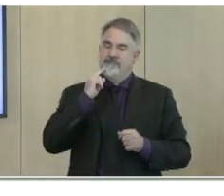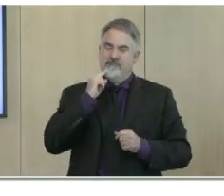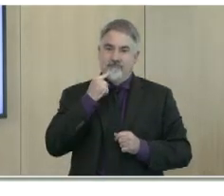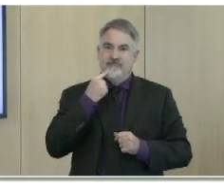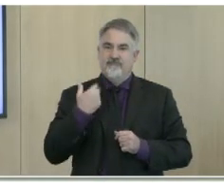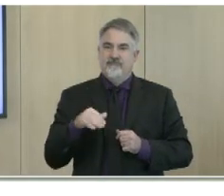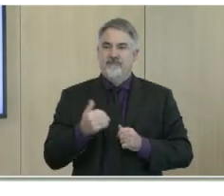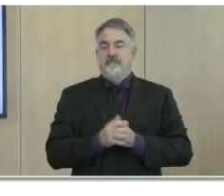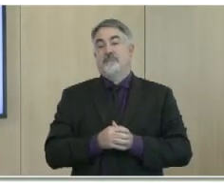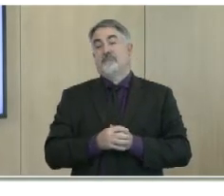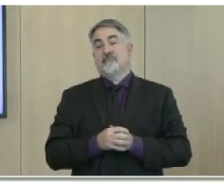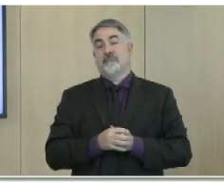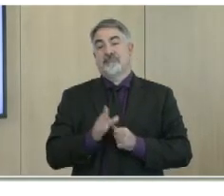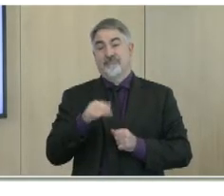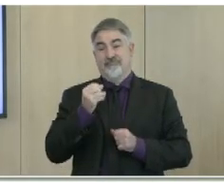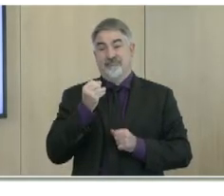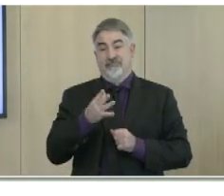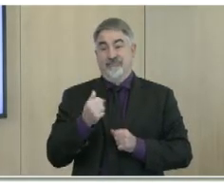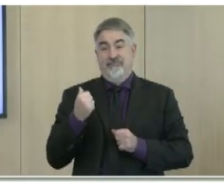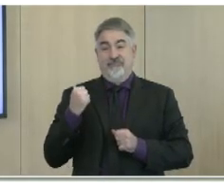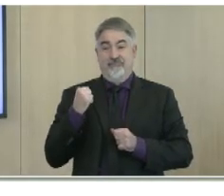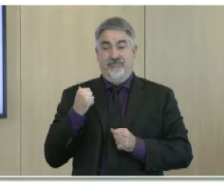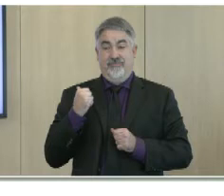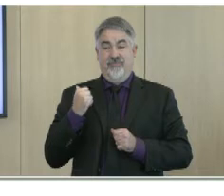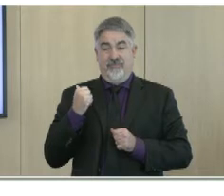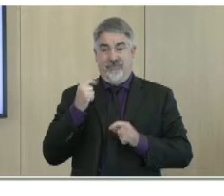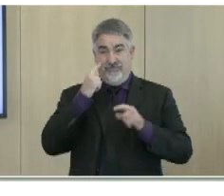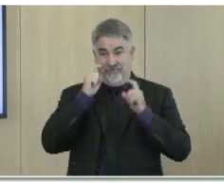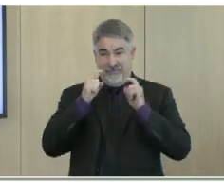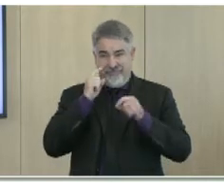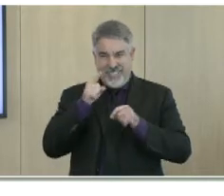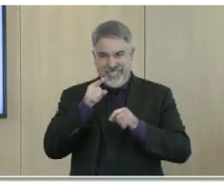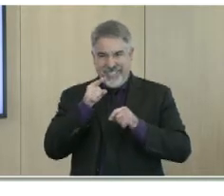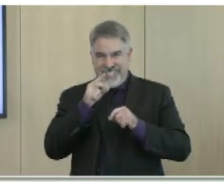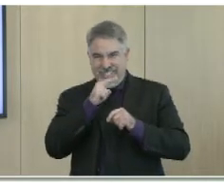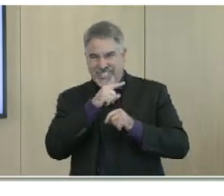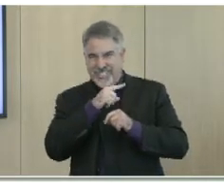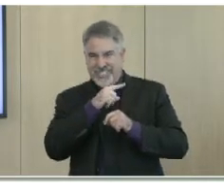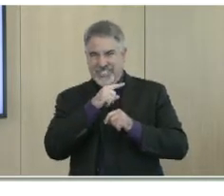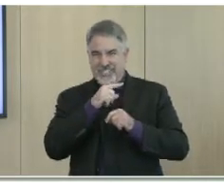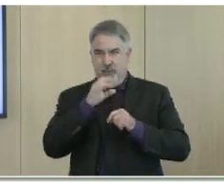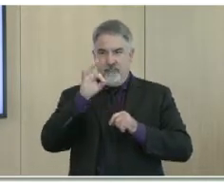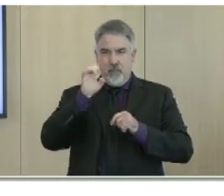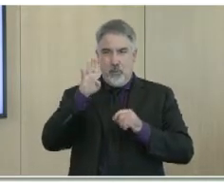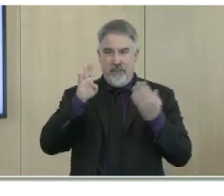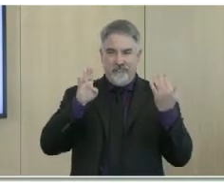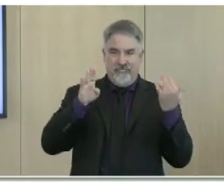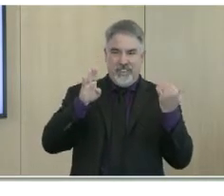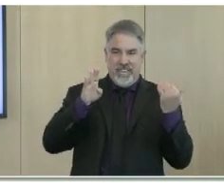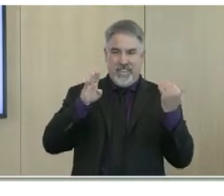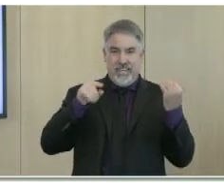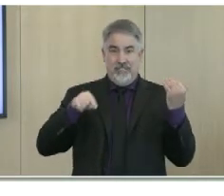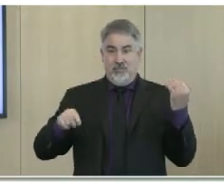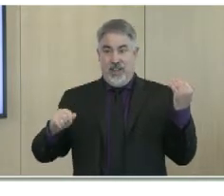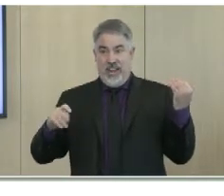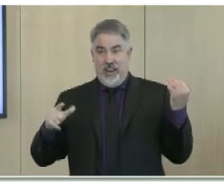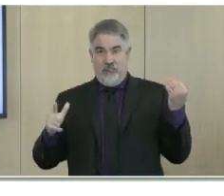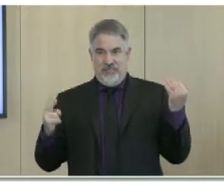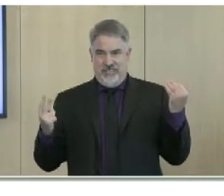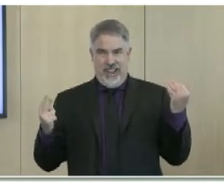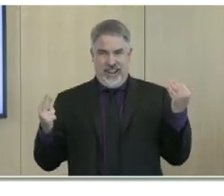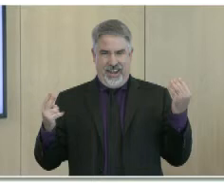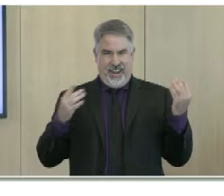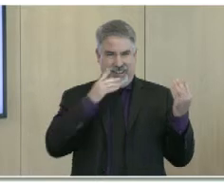are cases that have been identified from February 15th through April 2nd. As you can